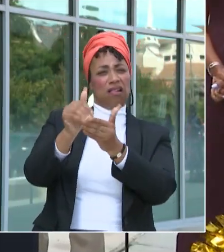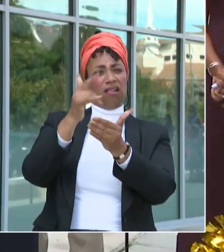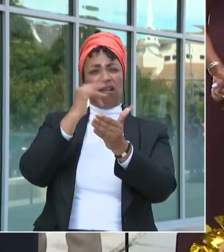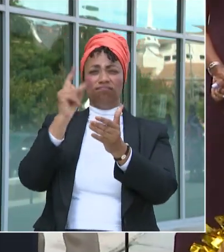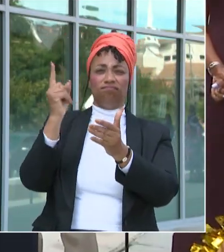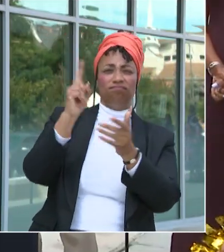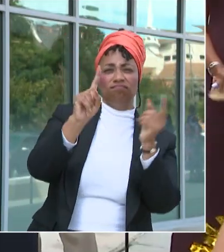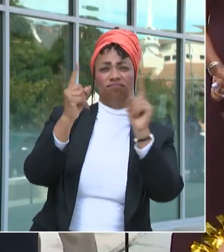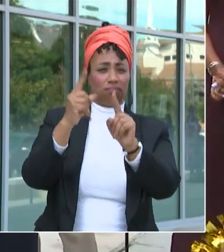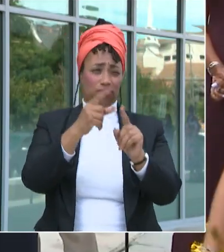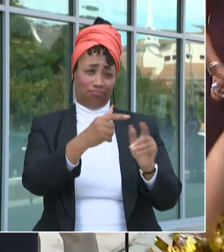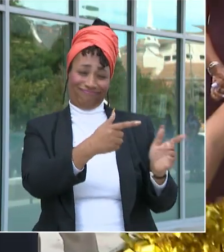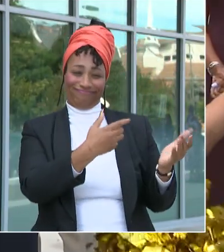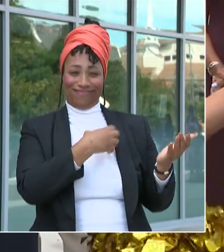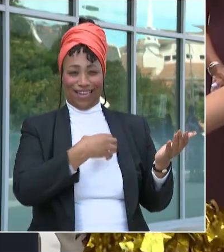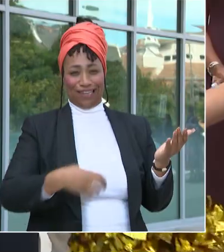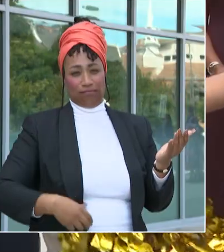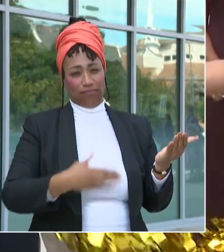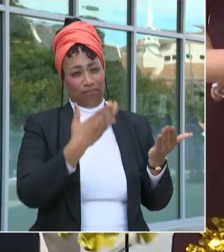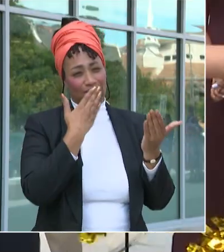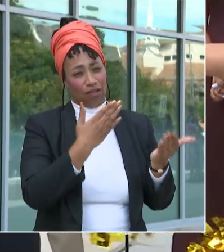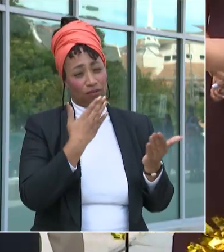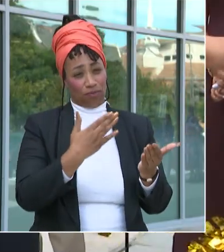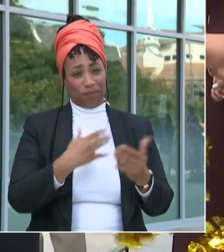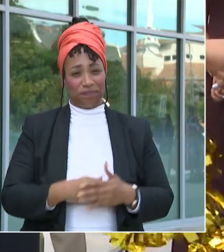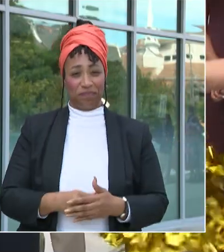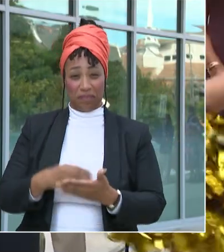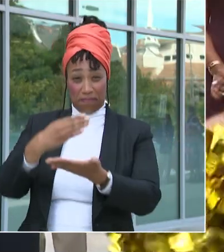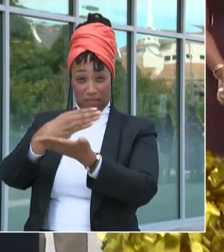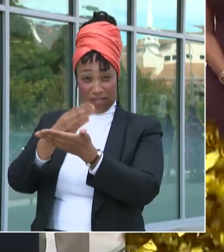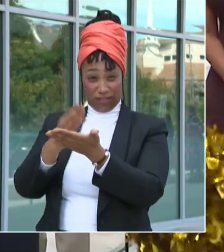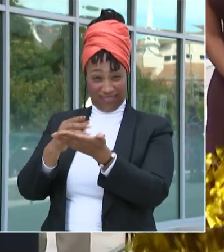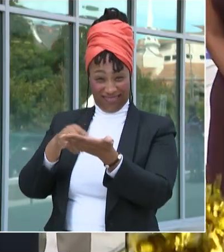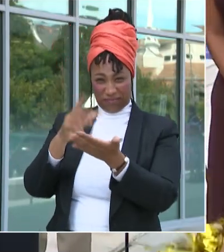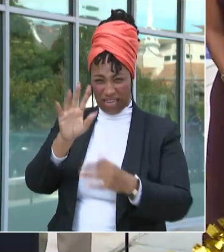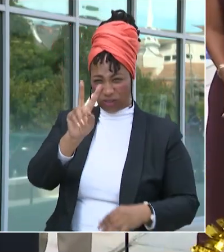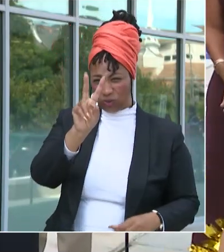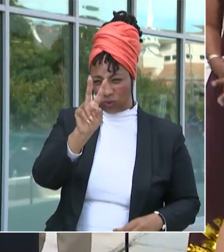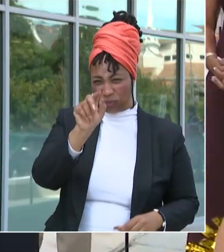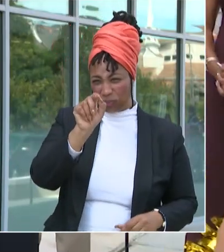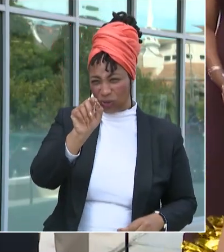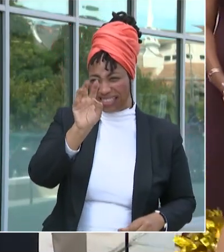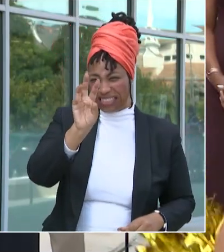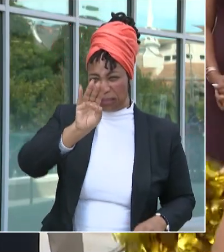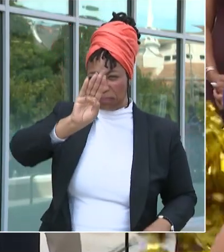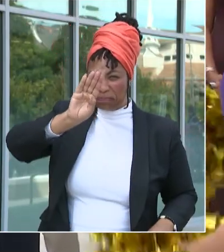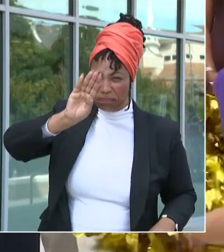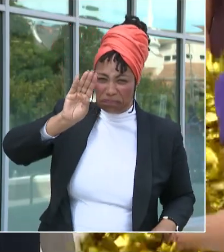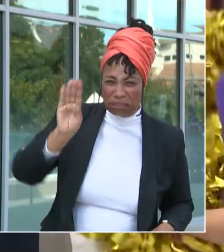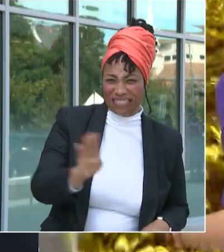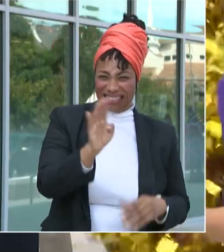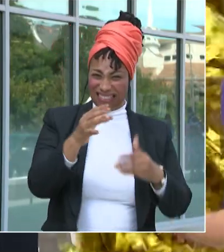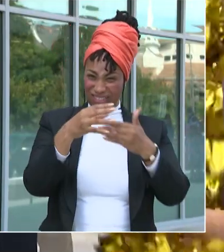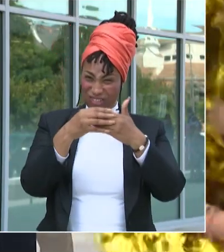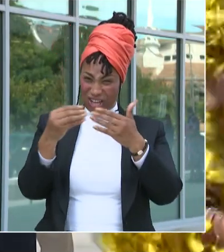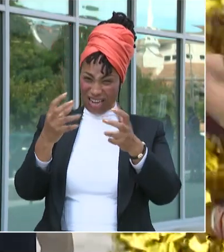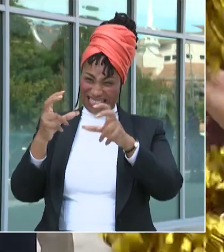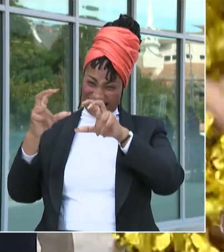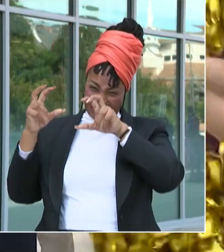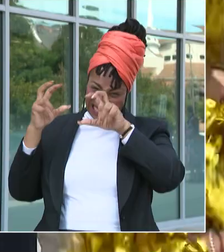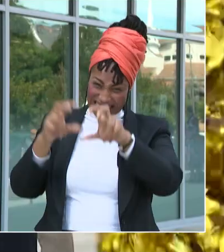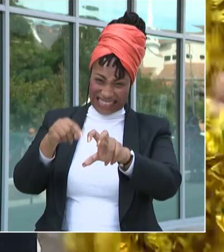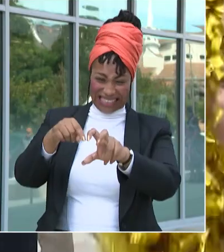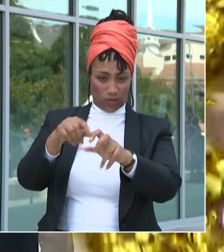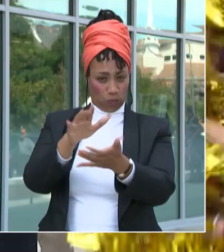over $2.6 billion slated through our capital budget to renovate our schools, our recreation centers, our